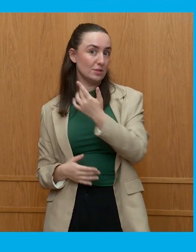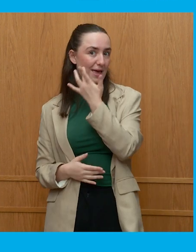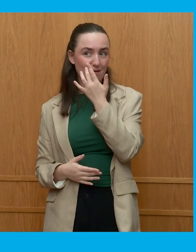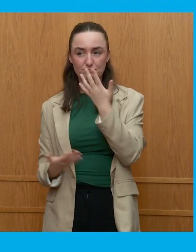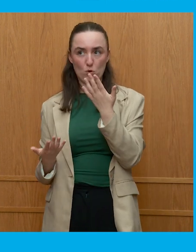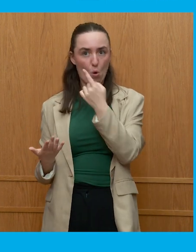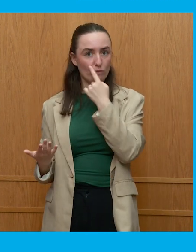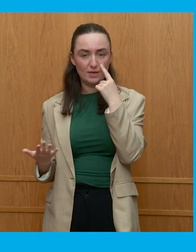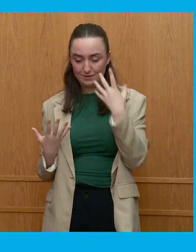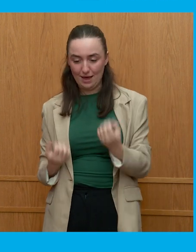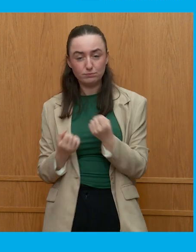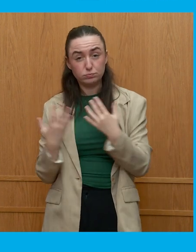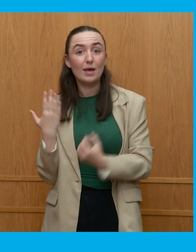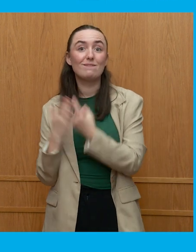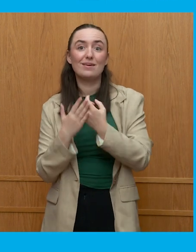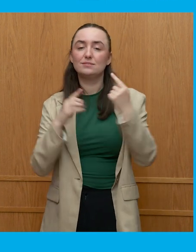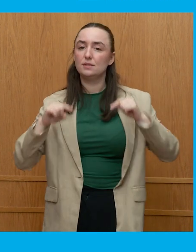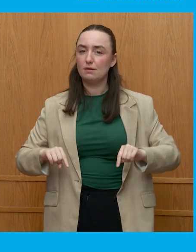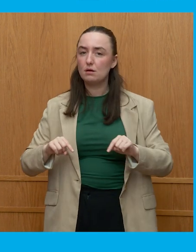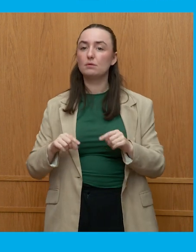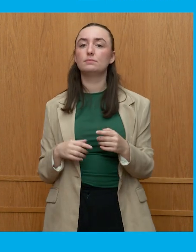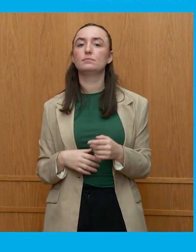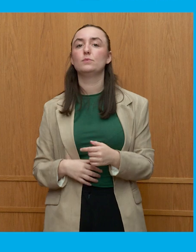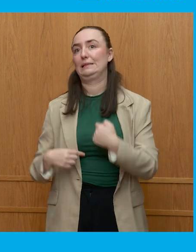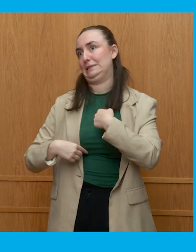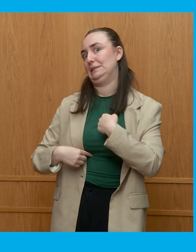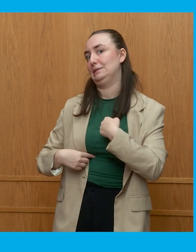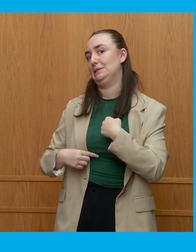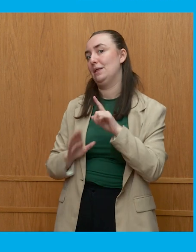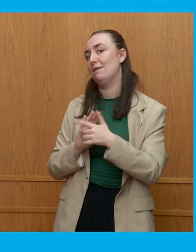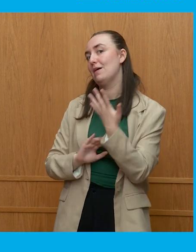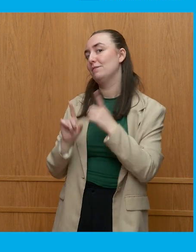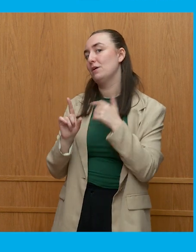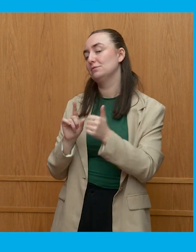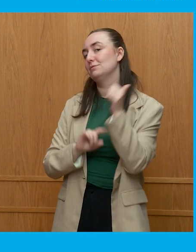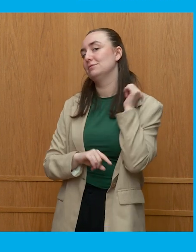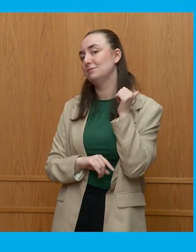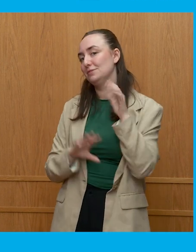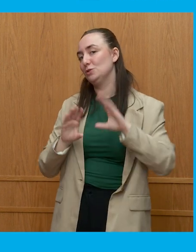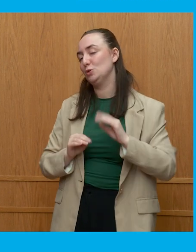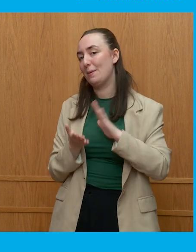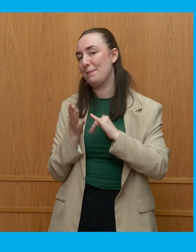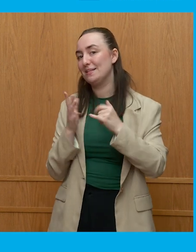but I just wondered the politicians themselves. Well, I'm 5 years out of date, because I've not been a member for 5 years,